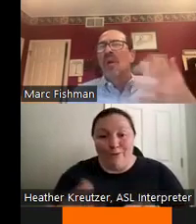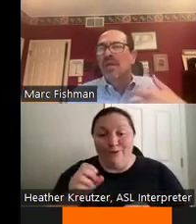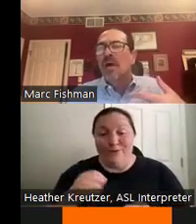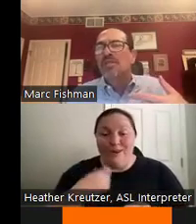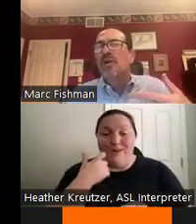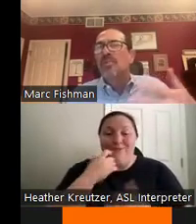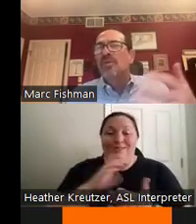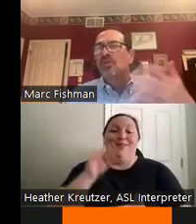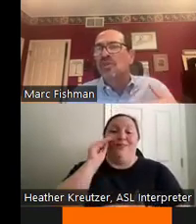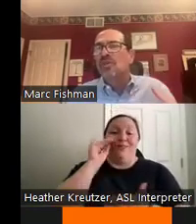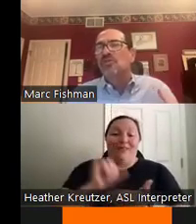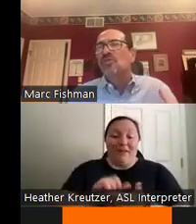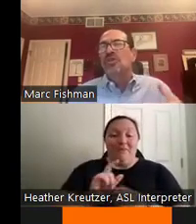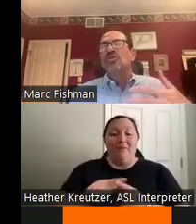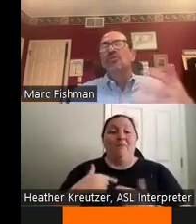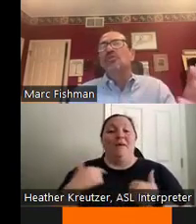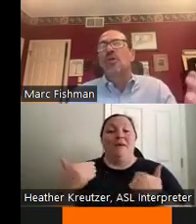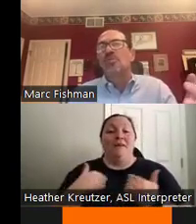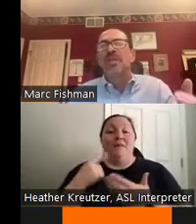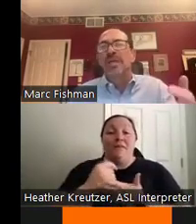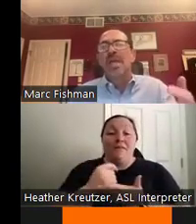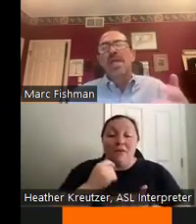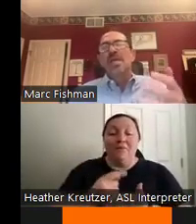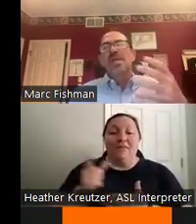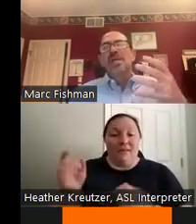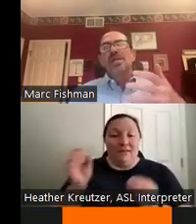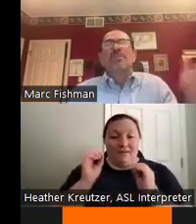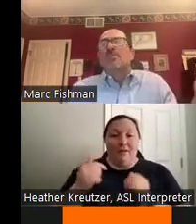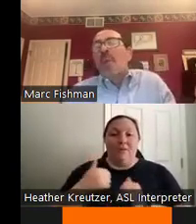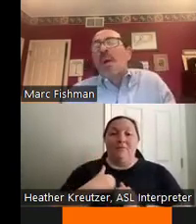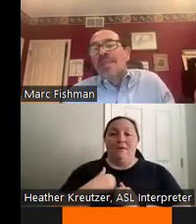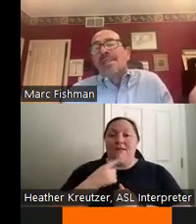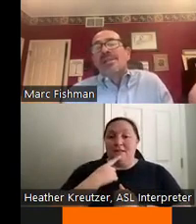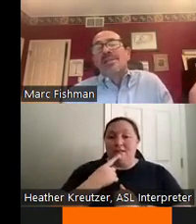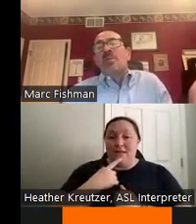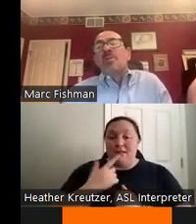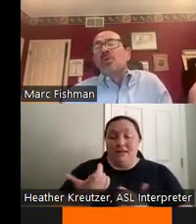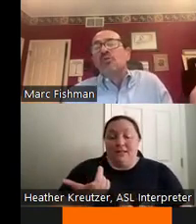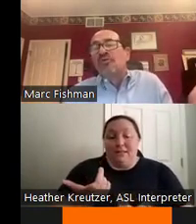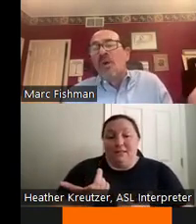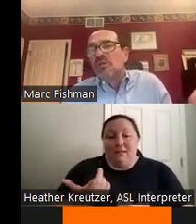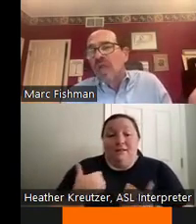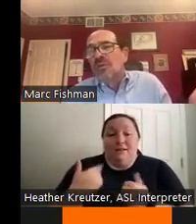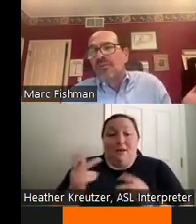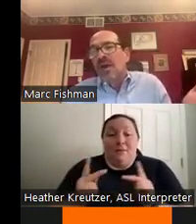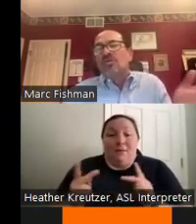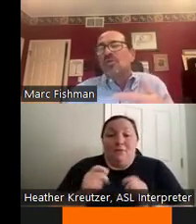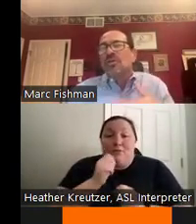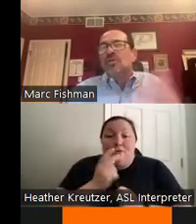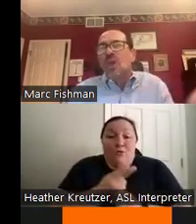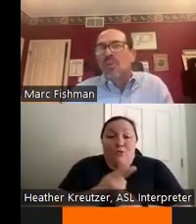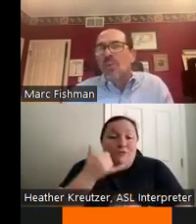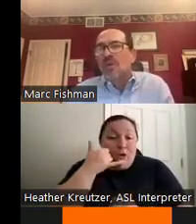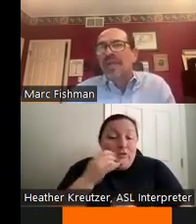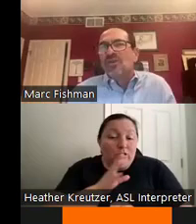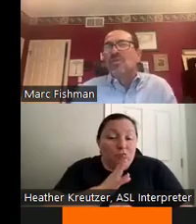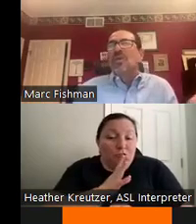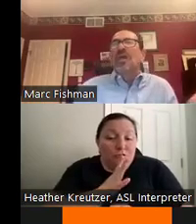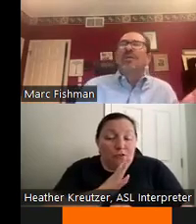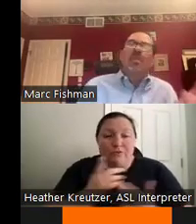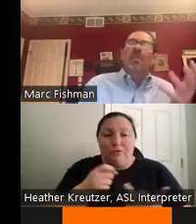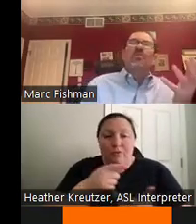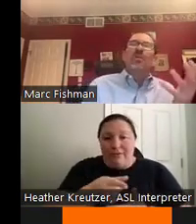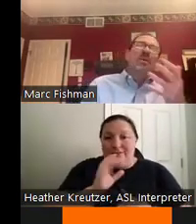me. But my young therapists and research assistants taught me that, by the way, young people don't use phones anyway, right? So this is the only way you